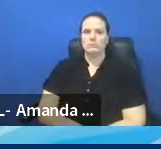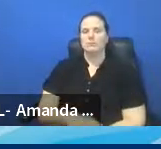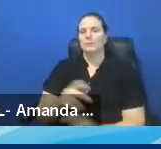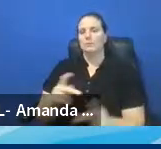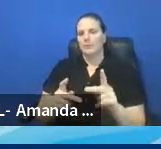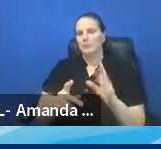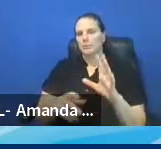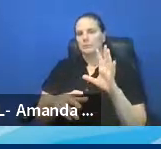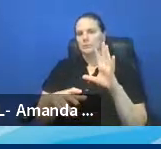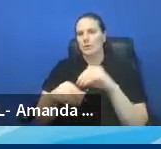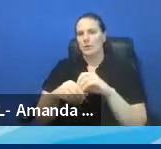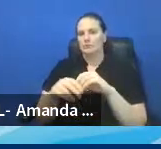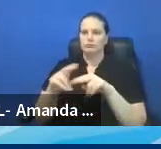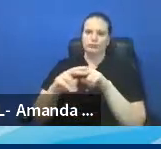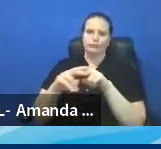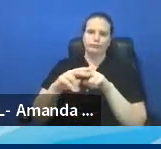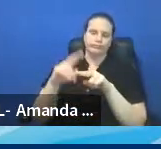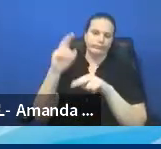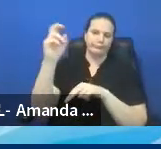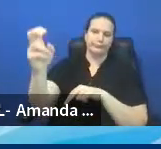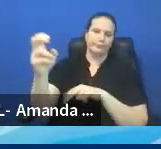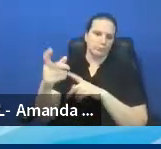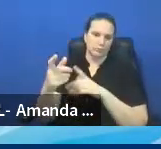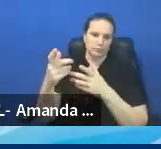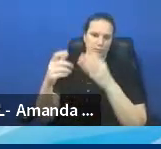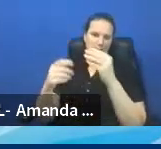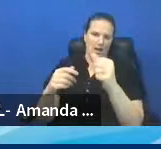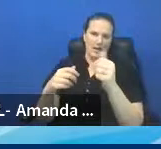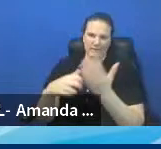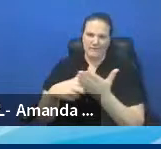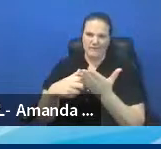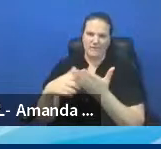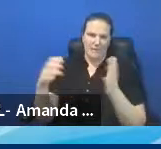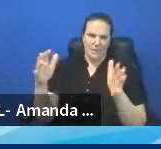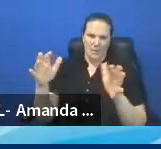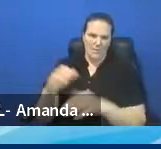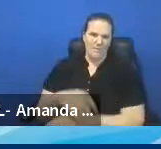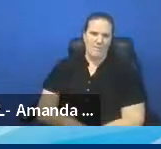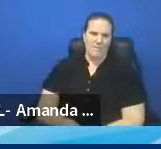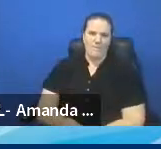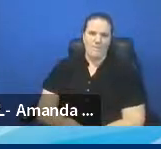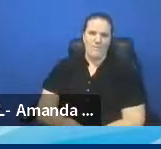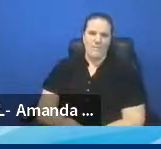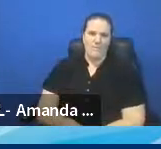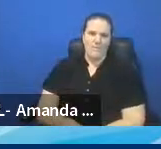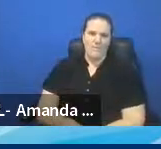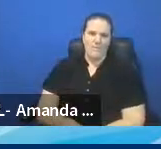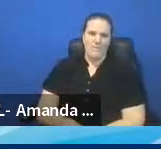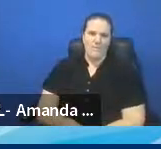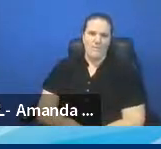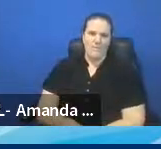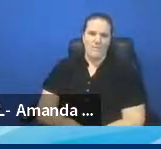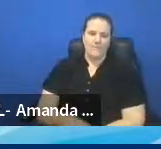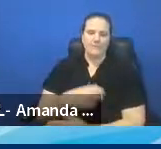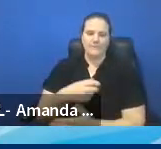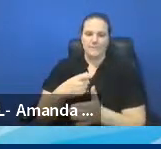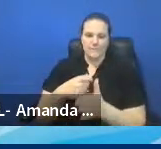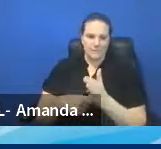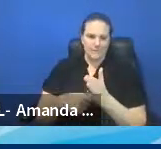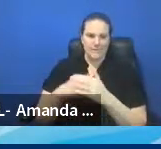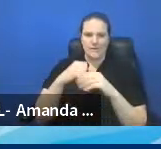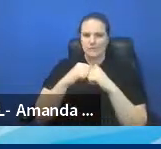rail would pay a fee already to ride. I would not, and funding of